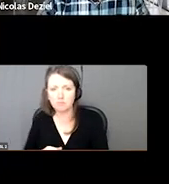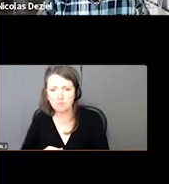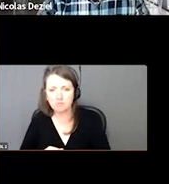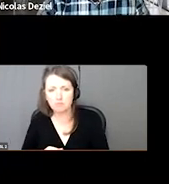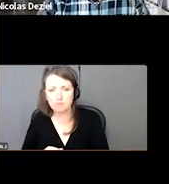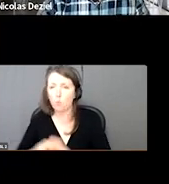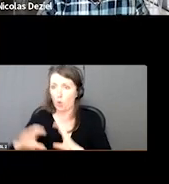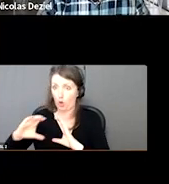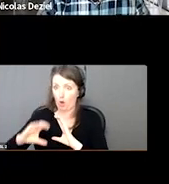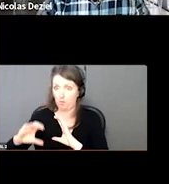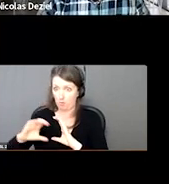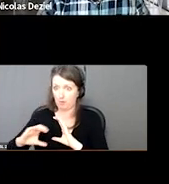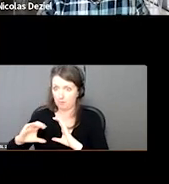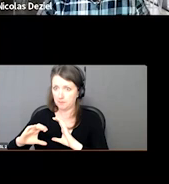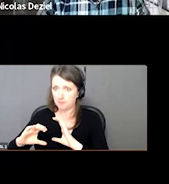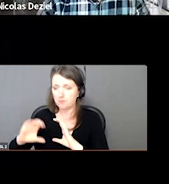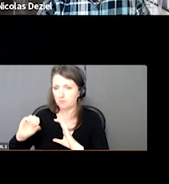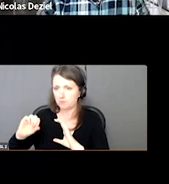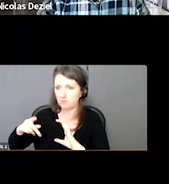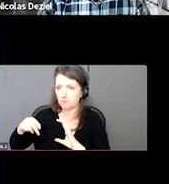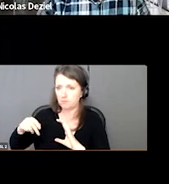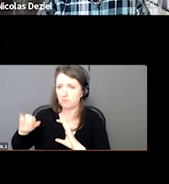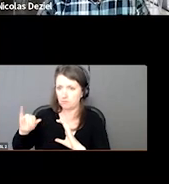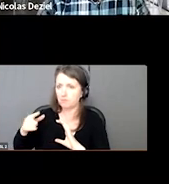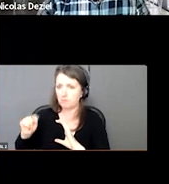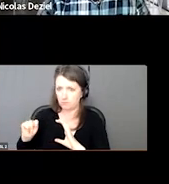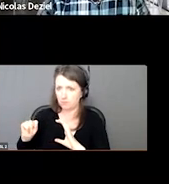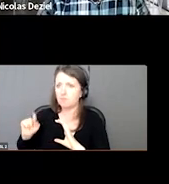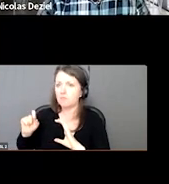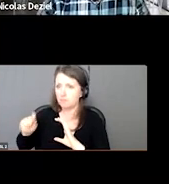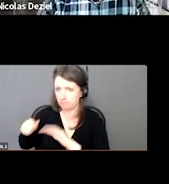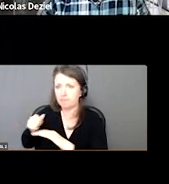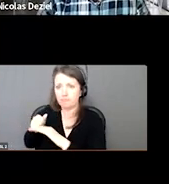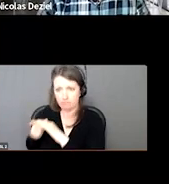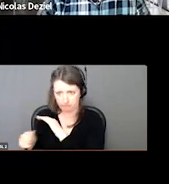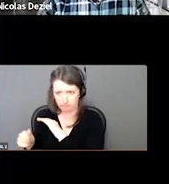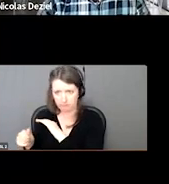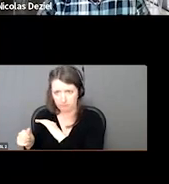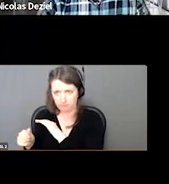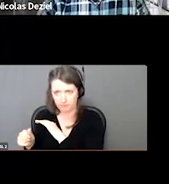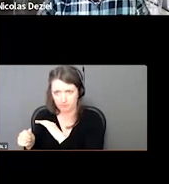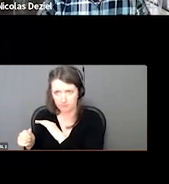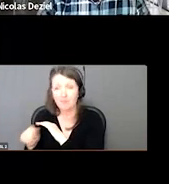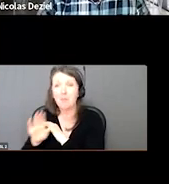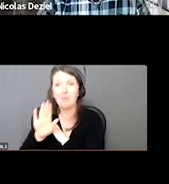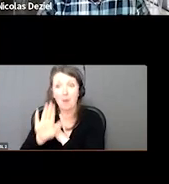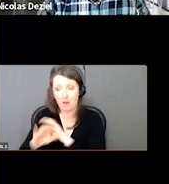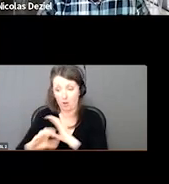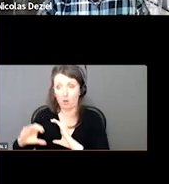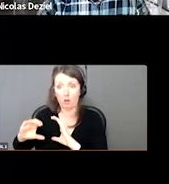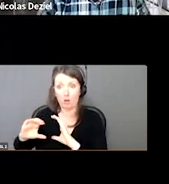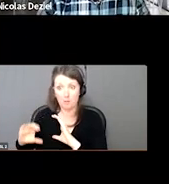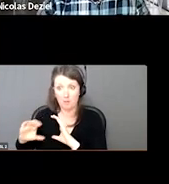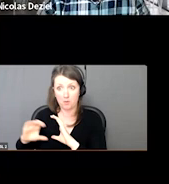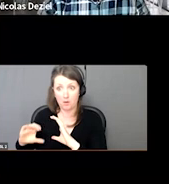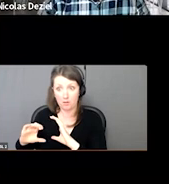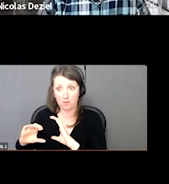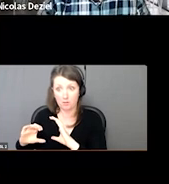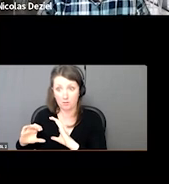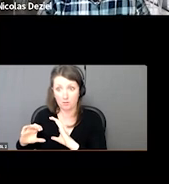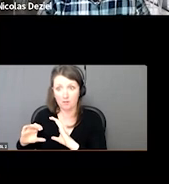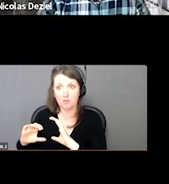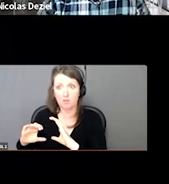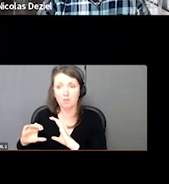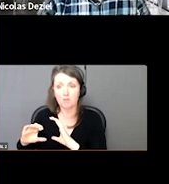what copyright encompasses in a few slides, but you should know at this point that copyright applies, it actually starts at